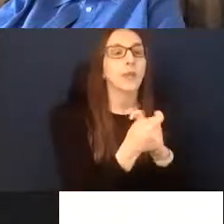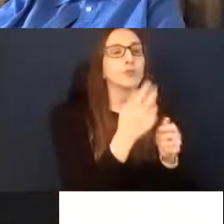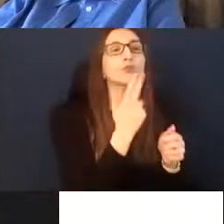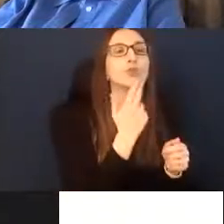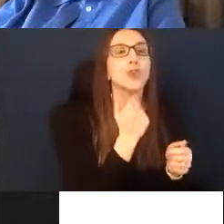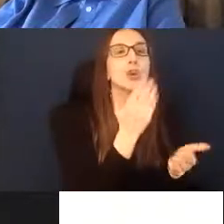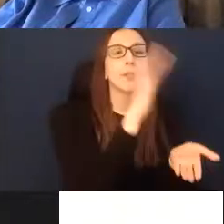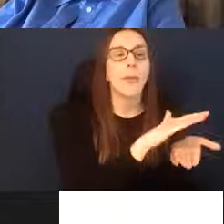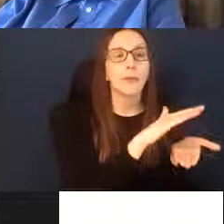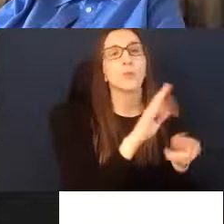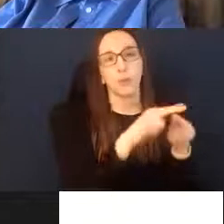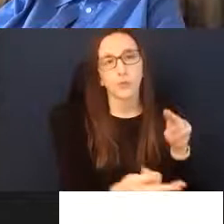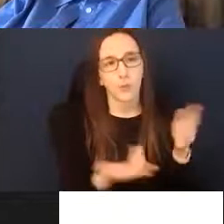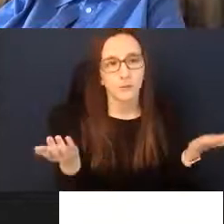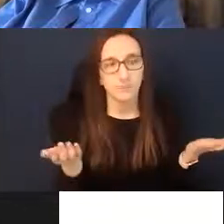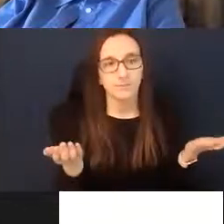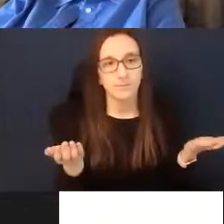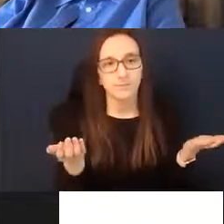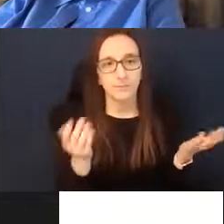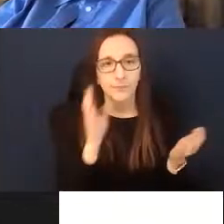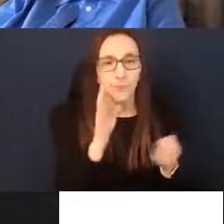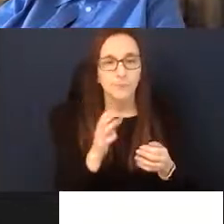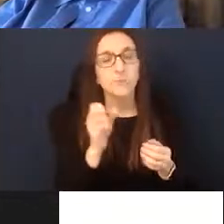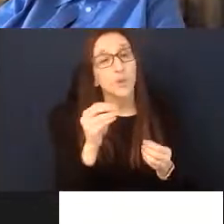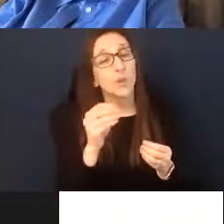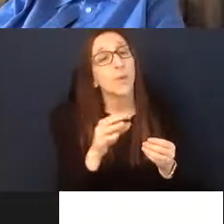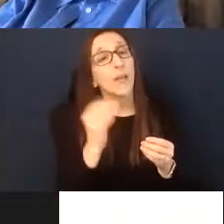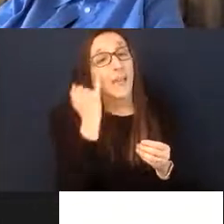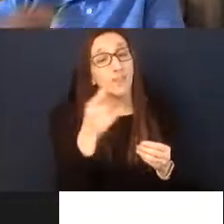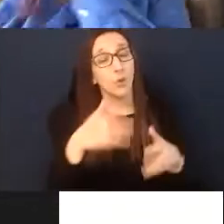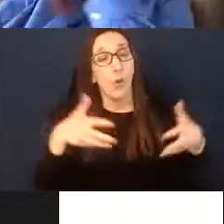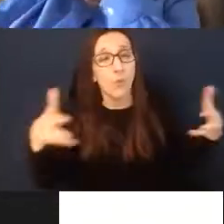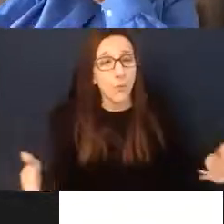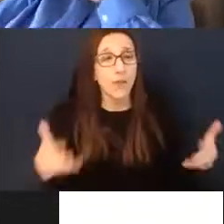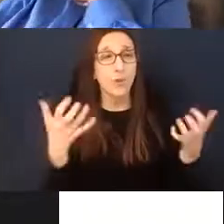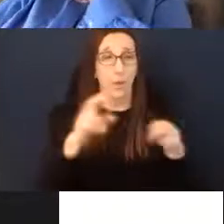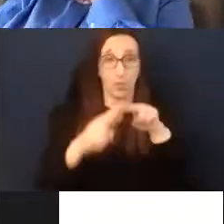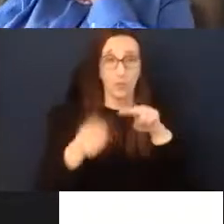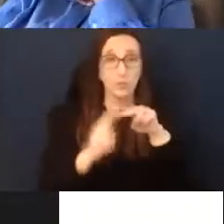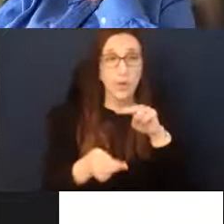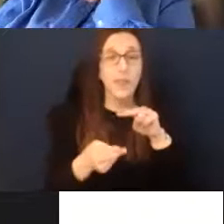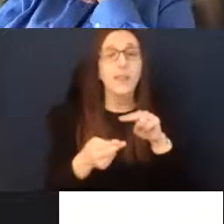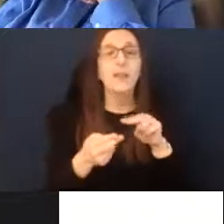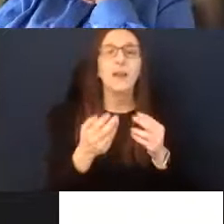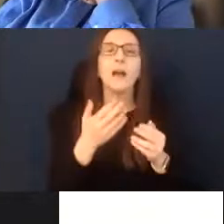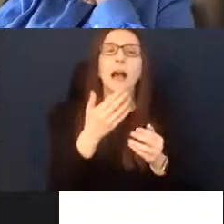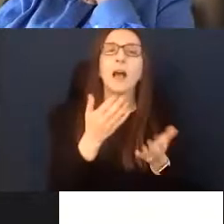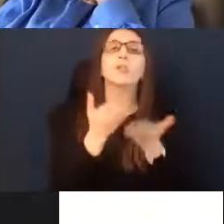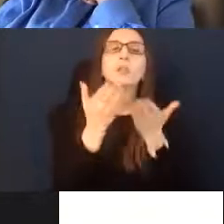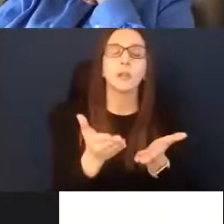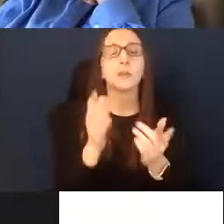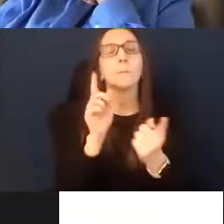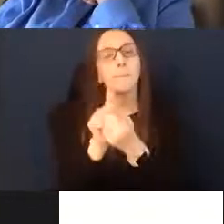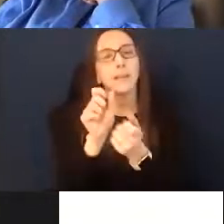unhealthy way. So I would recommend meeting with a registered dietitian to discuss your current lifestyle to see if this is the type